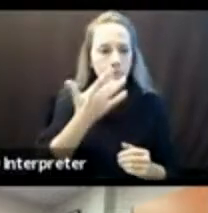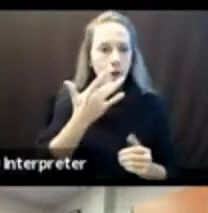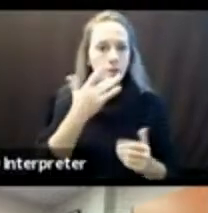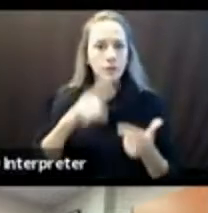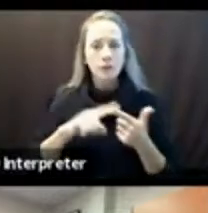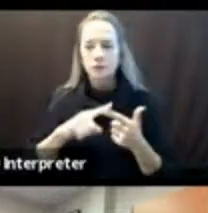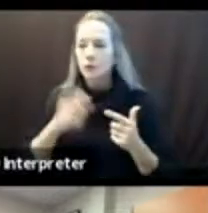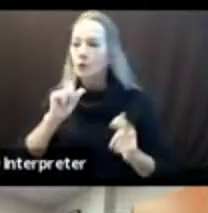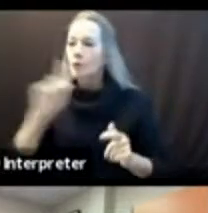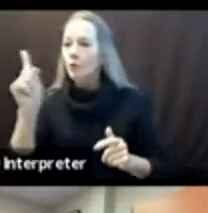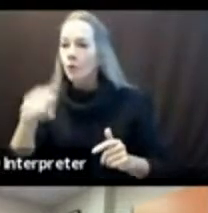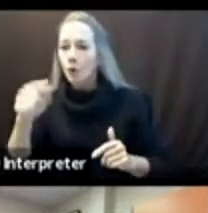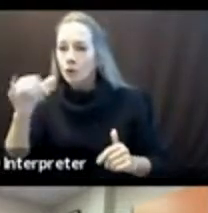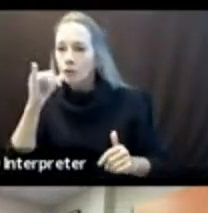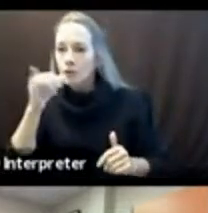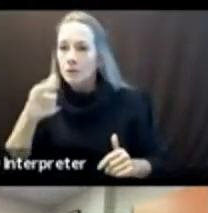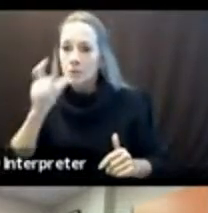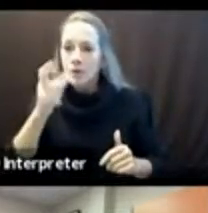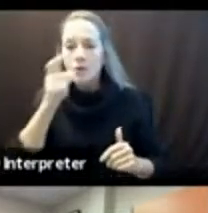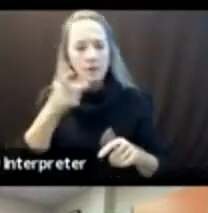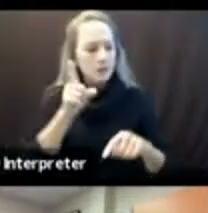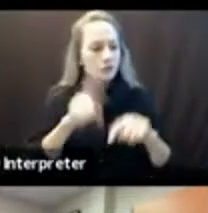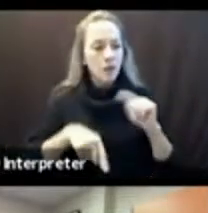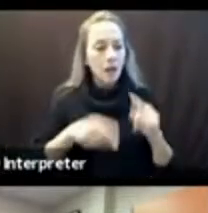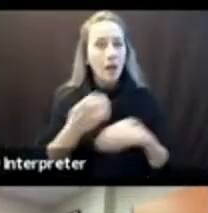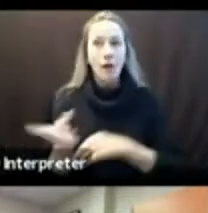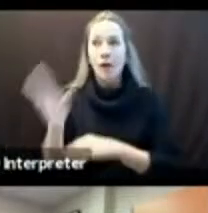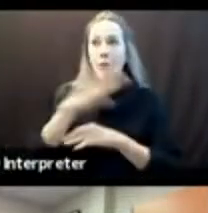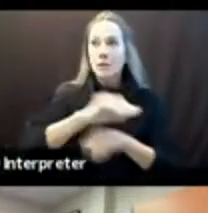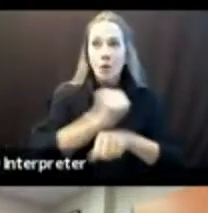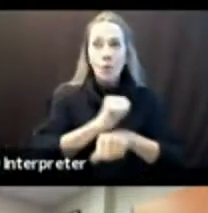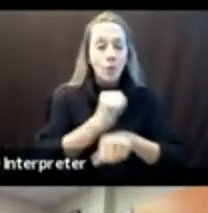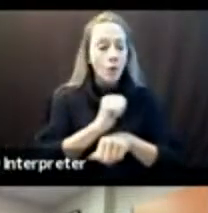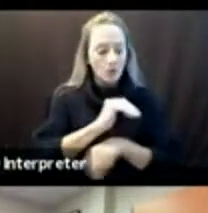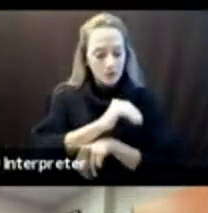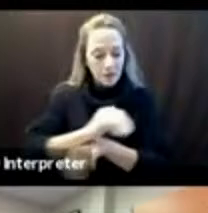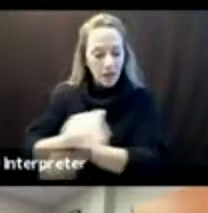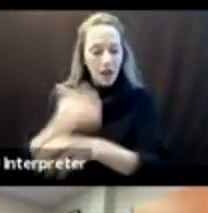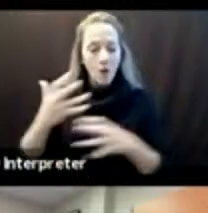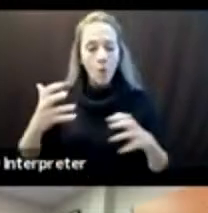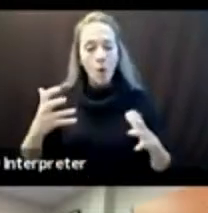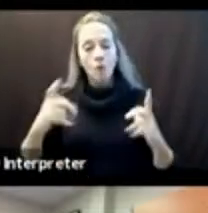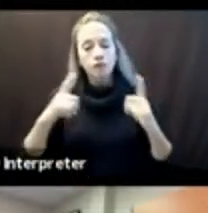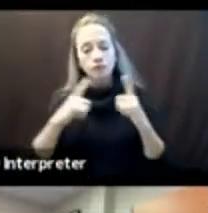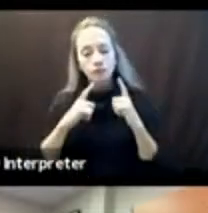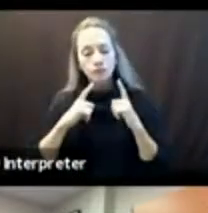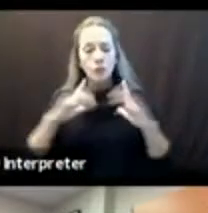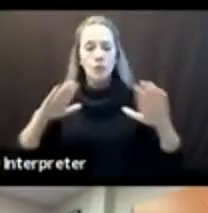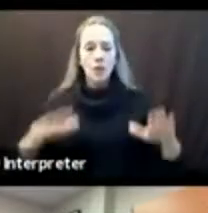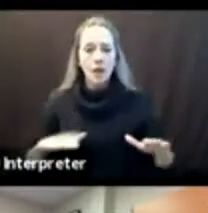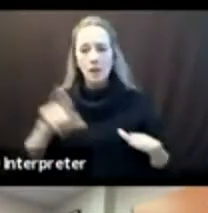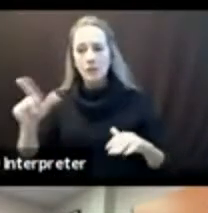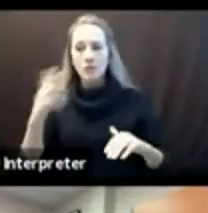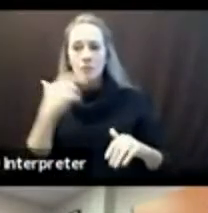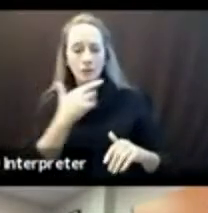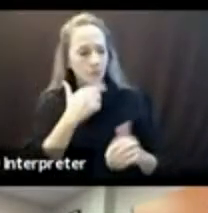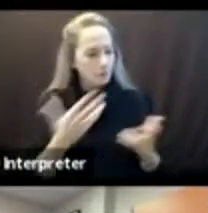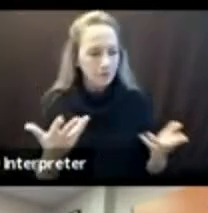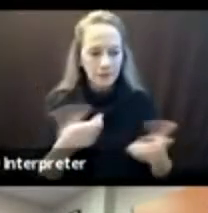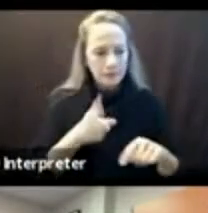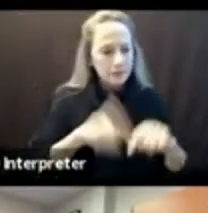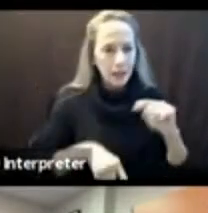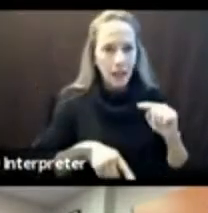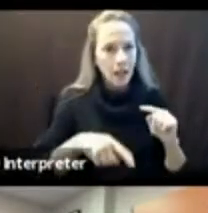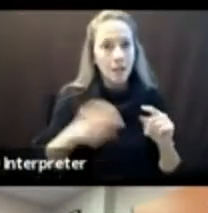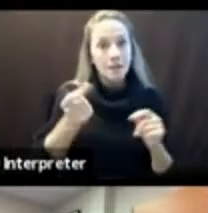And most importantly, a place to mentally unwind after a hard day. That their freedoms are not granted because of the time they get out of work. The